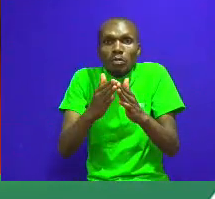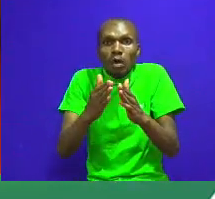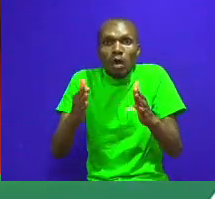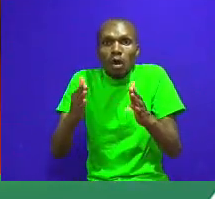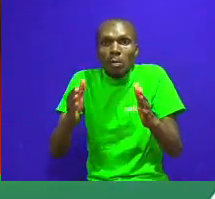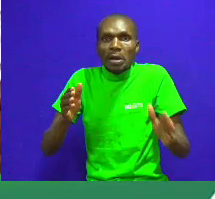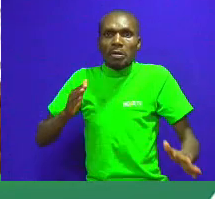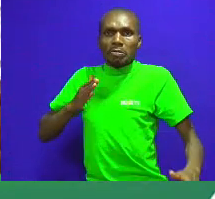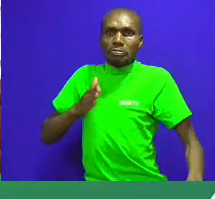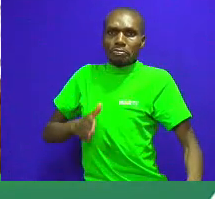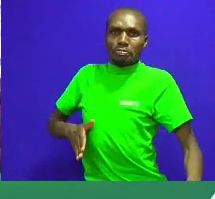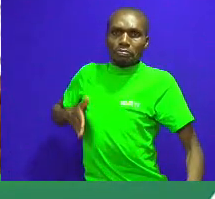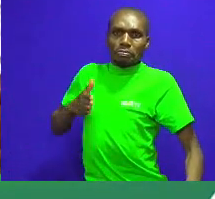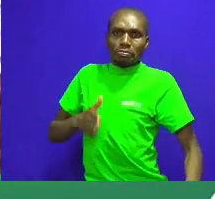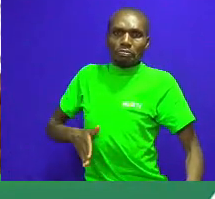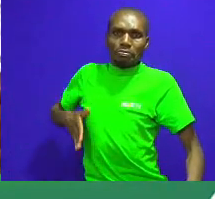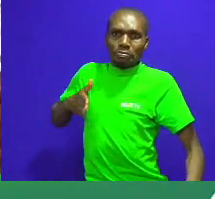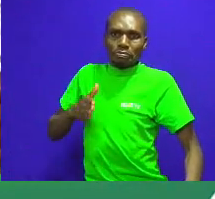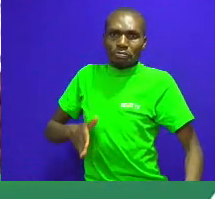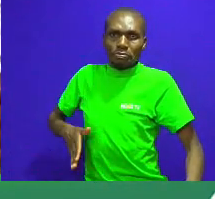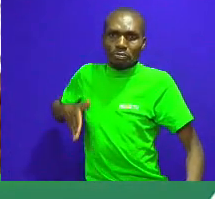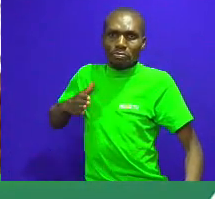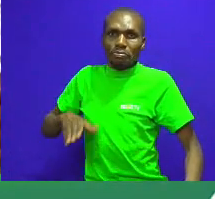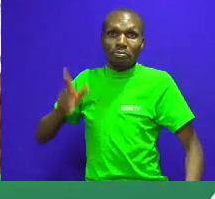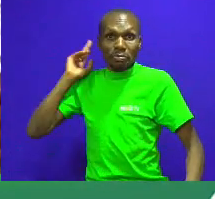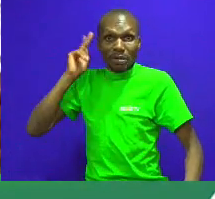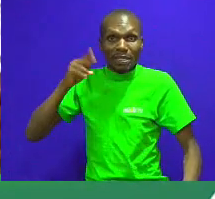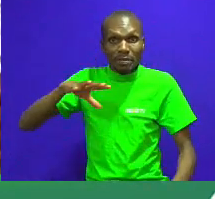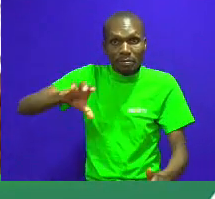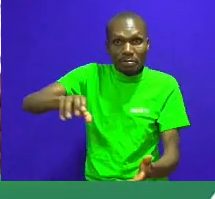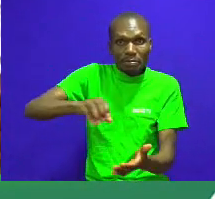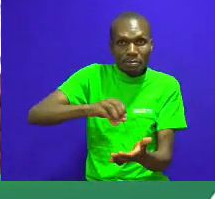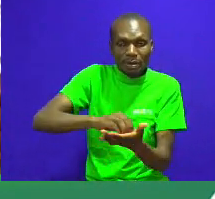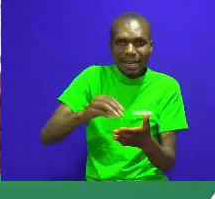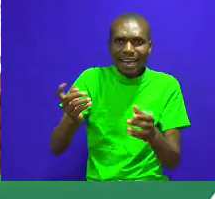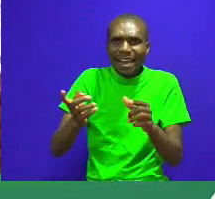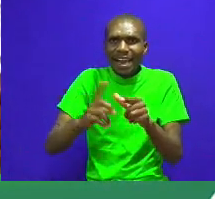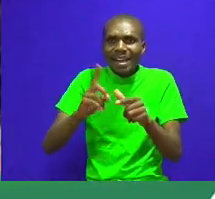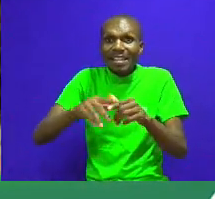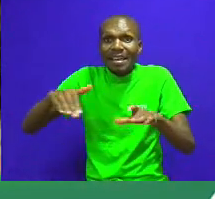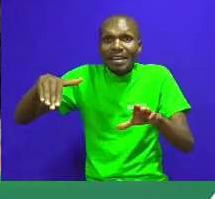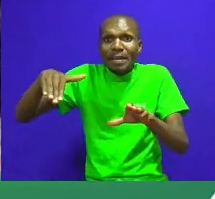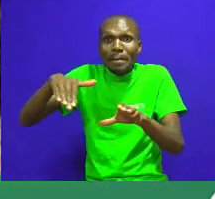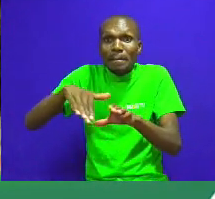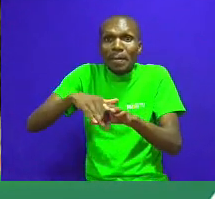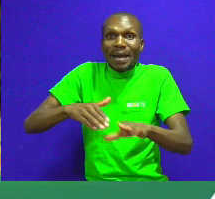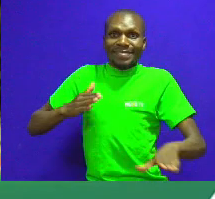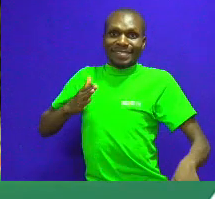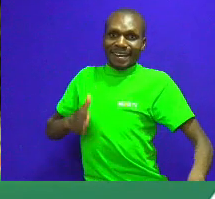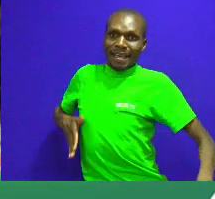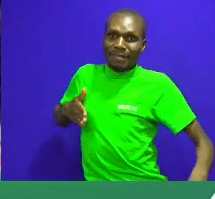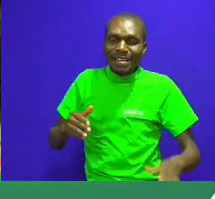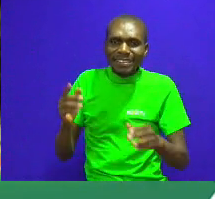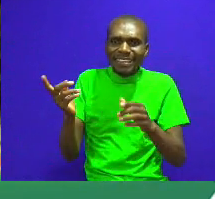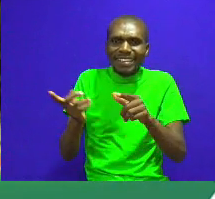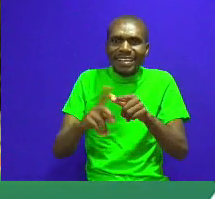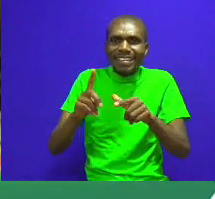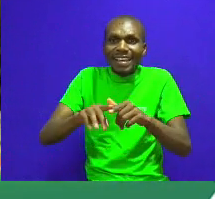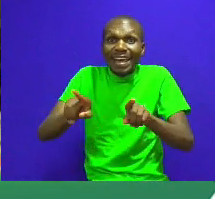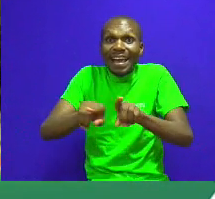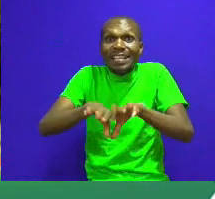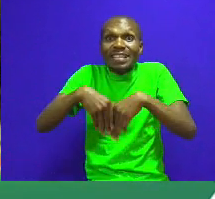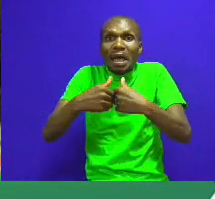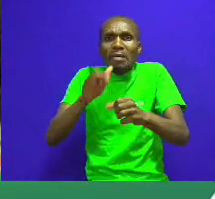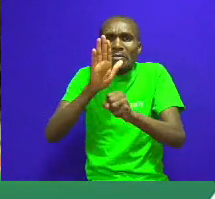duke nekegima. E mole manyakane tebuna Kisii Naivas Mall. Wata ni kurwa Naivas ni kobate virabuna. Ene